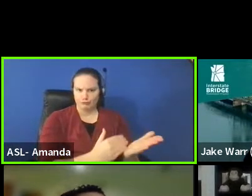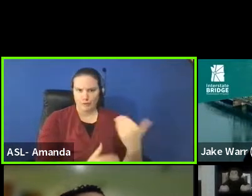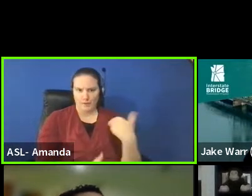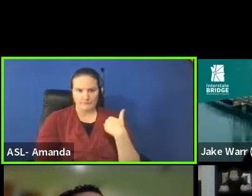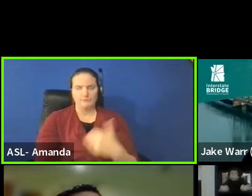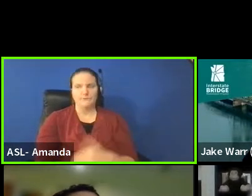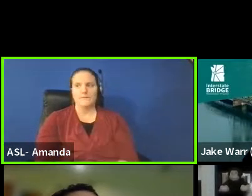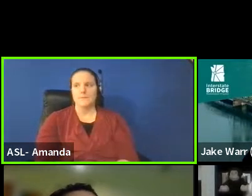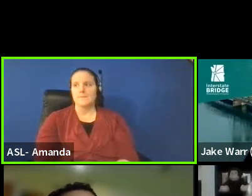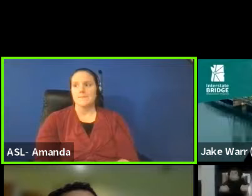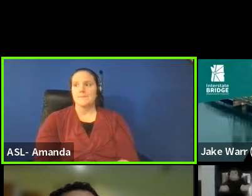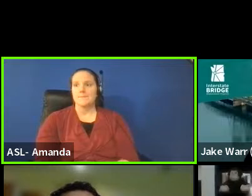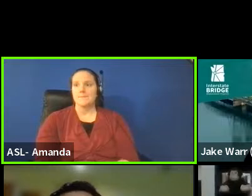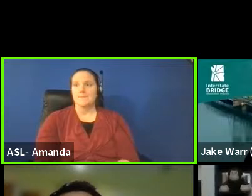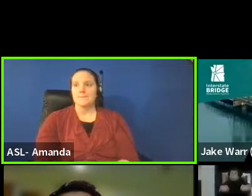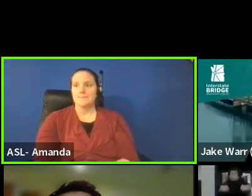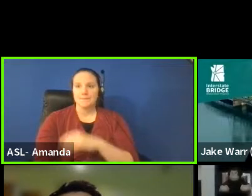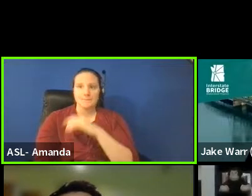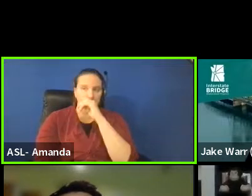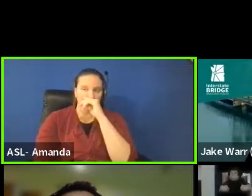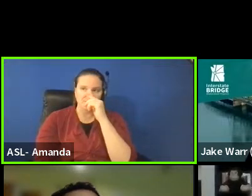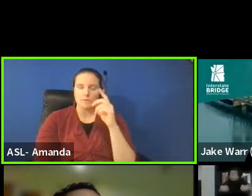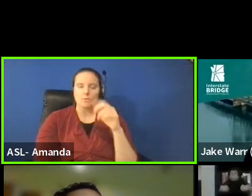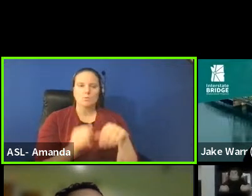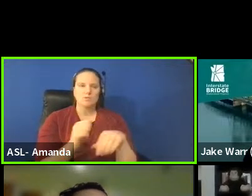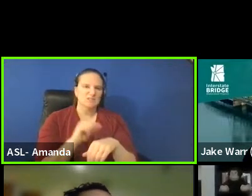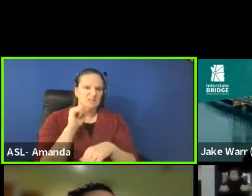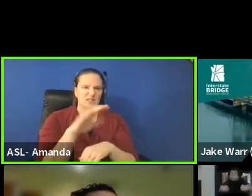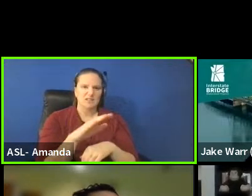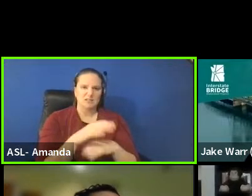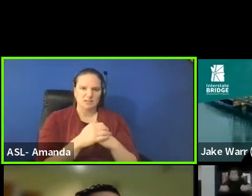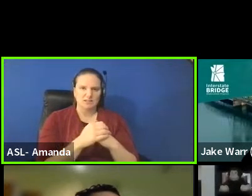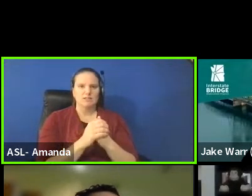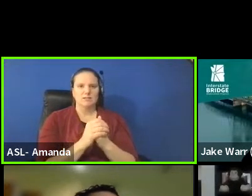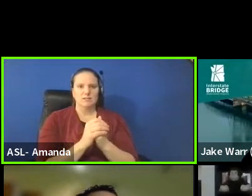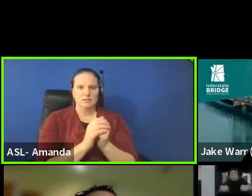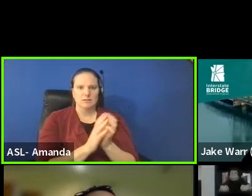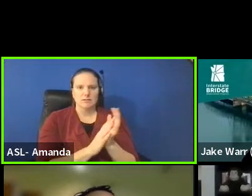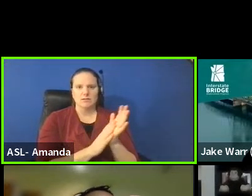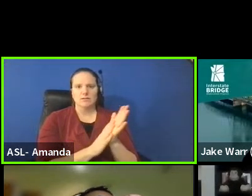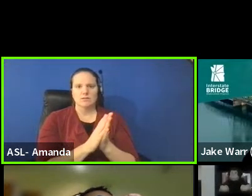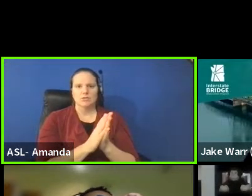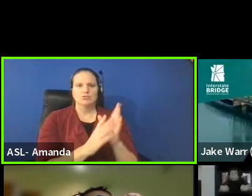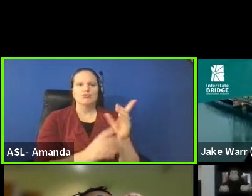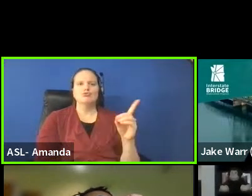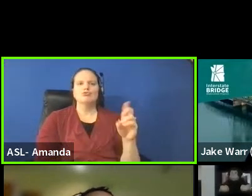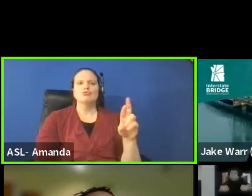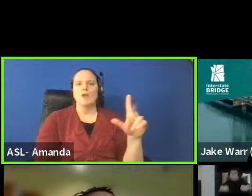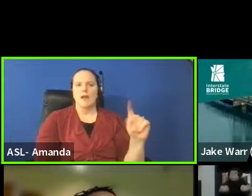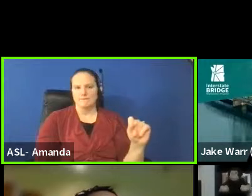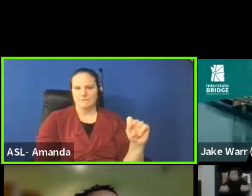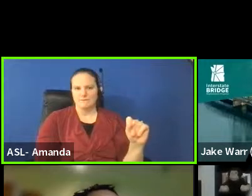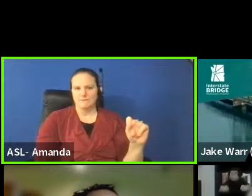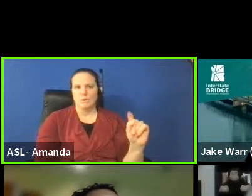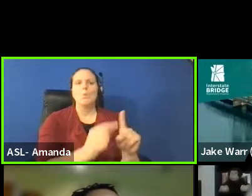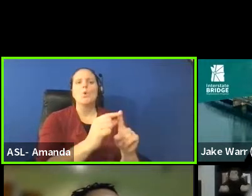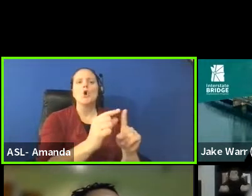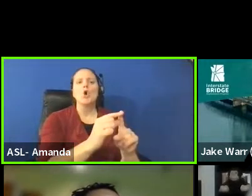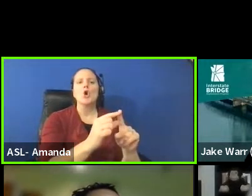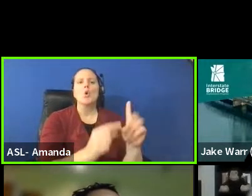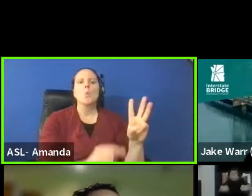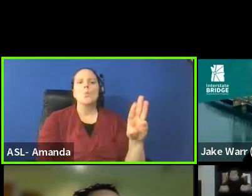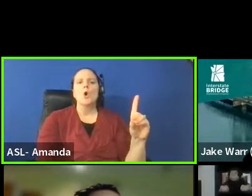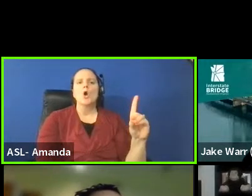So we sent out a draft. It's a Word document. It's